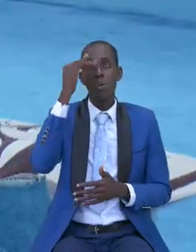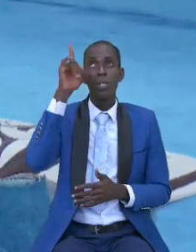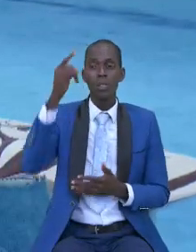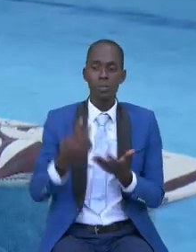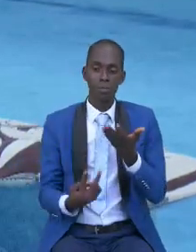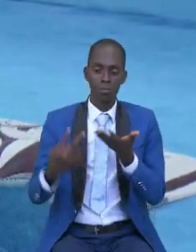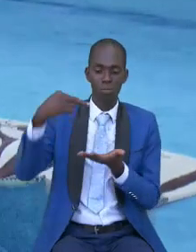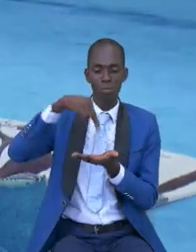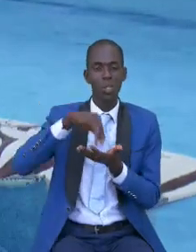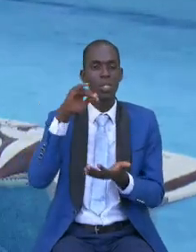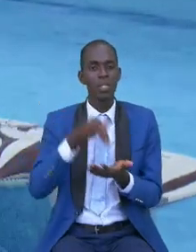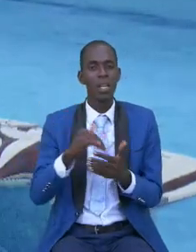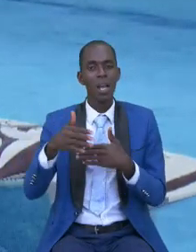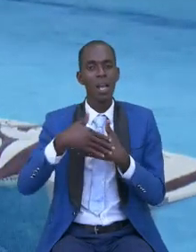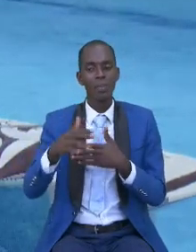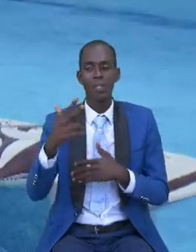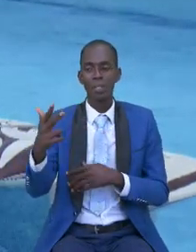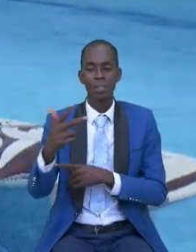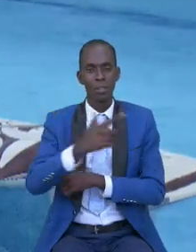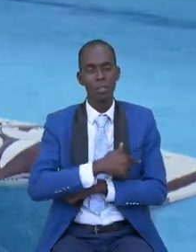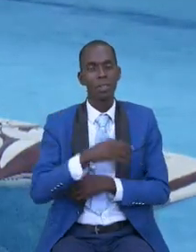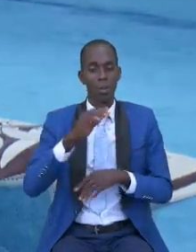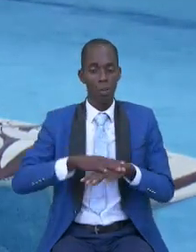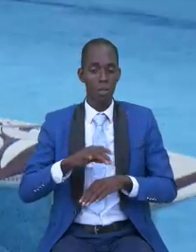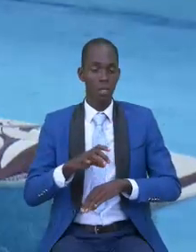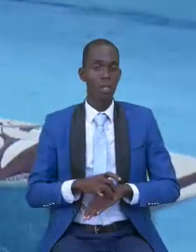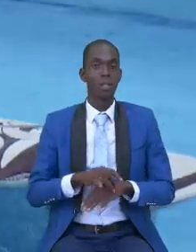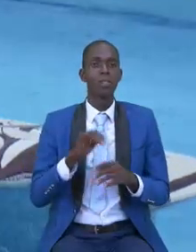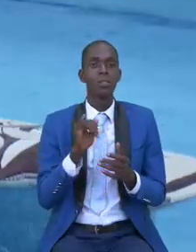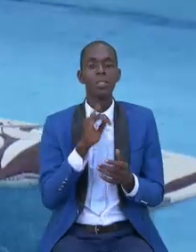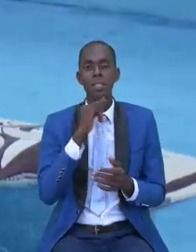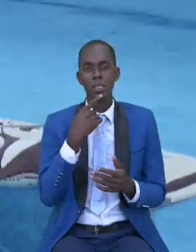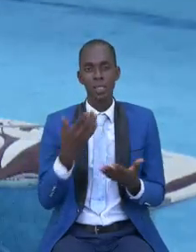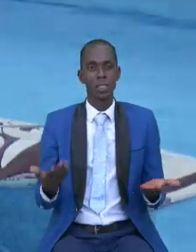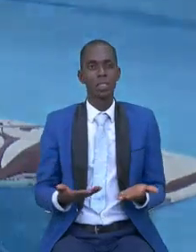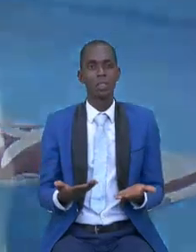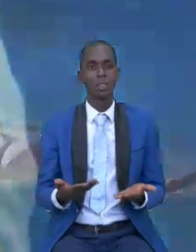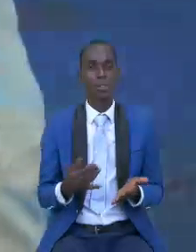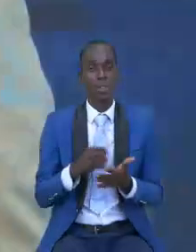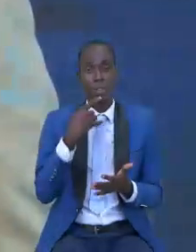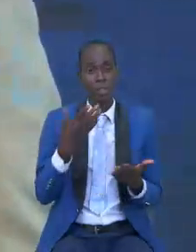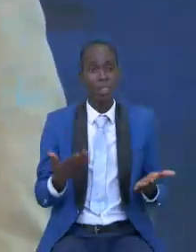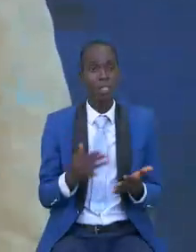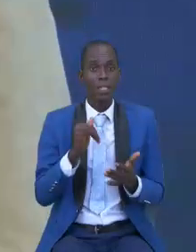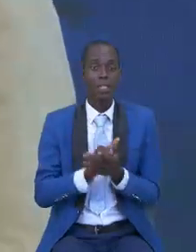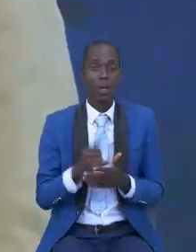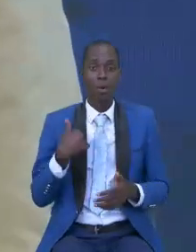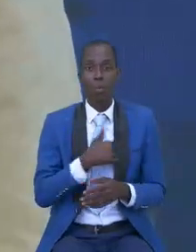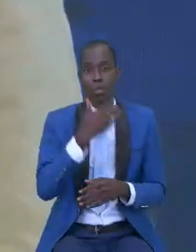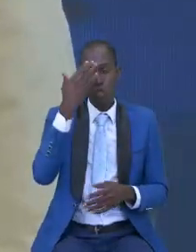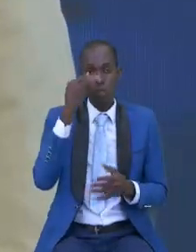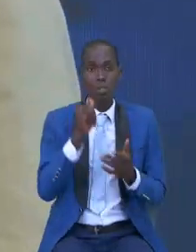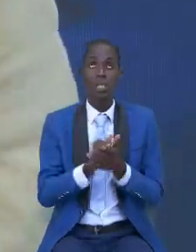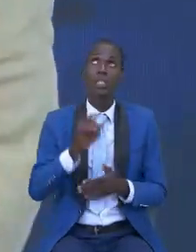again after 3 days in the earth. It says, we know that he, Christ, our